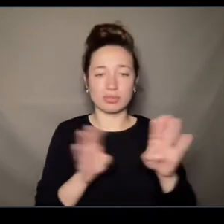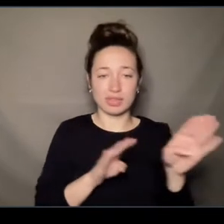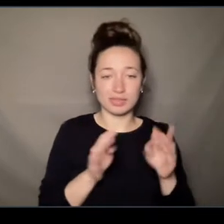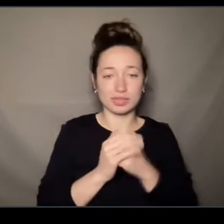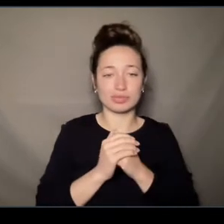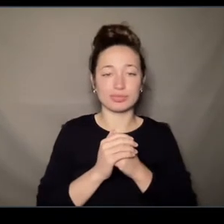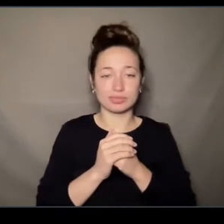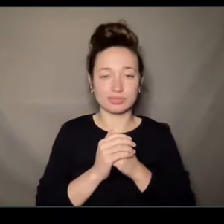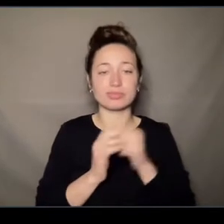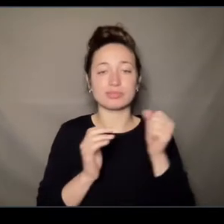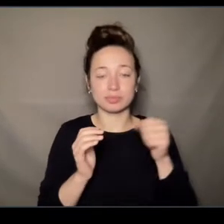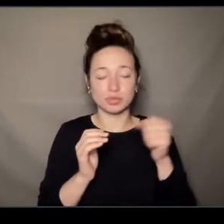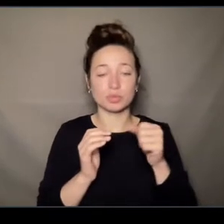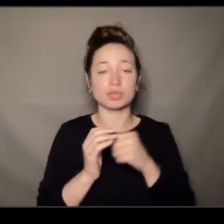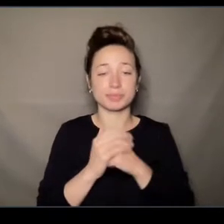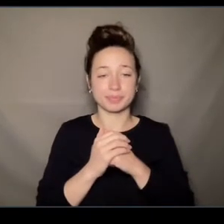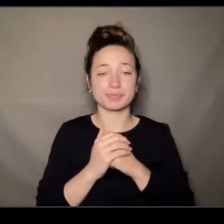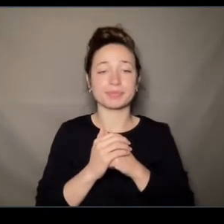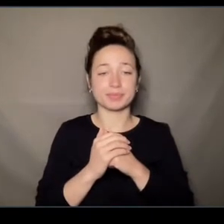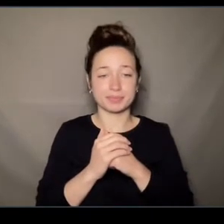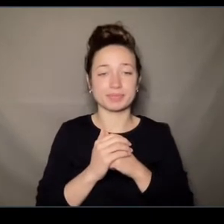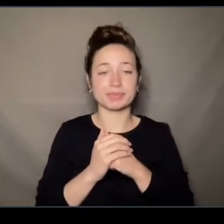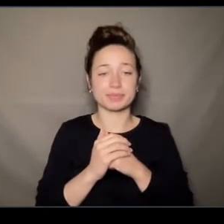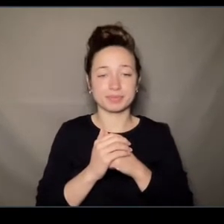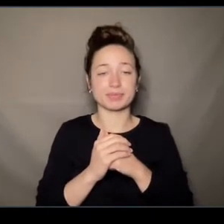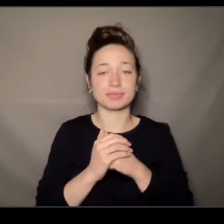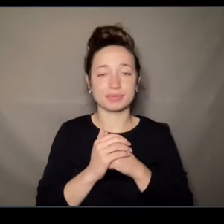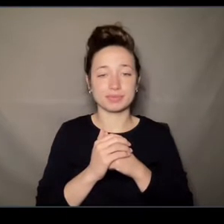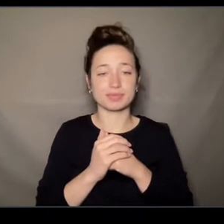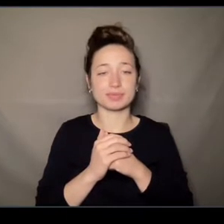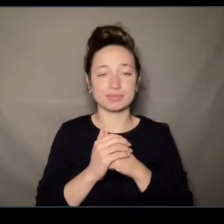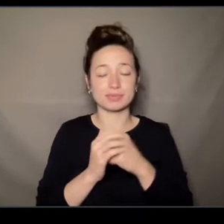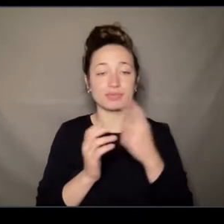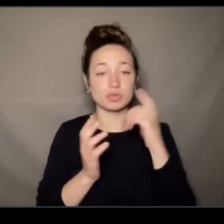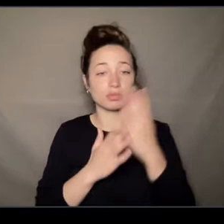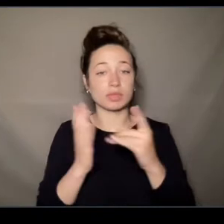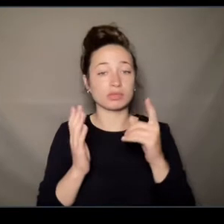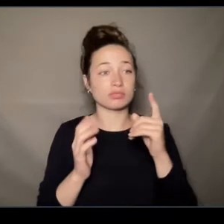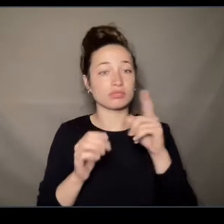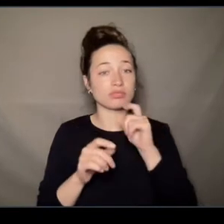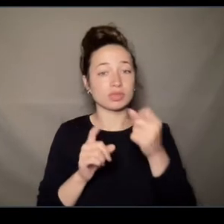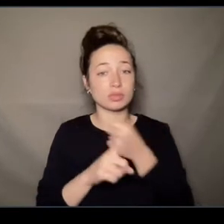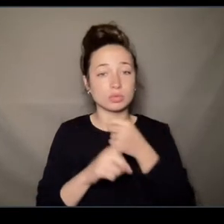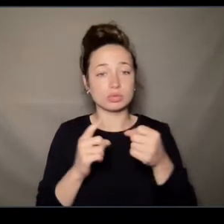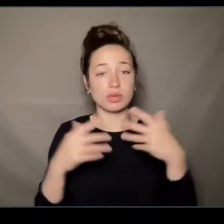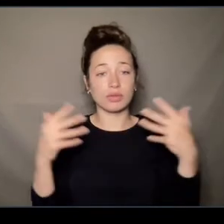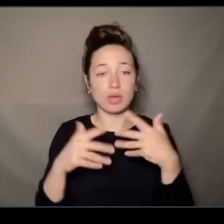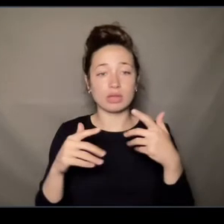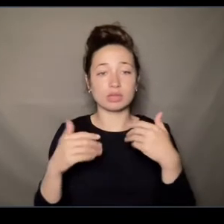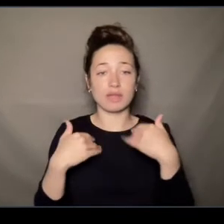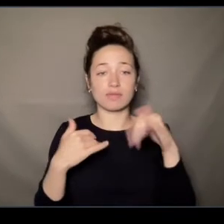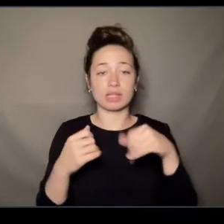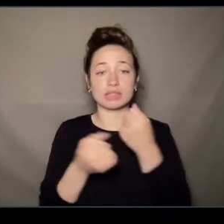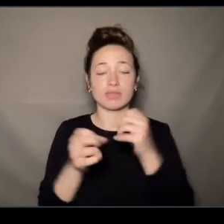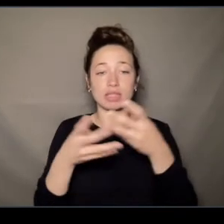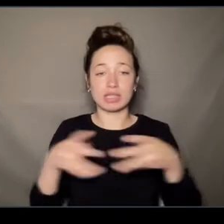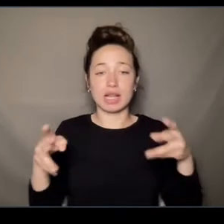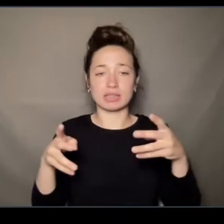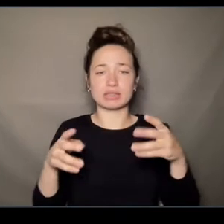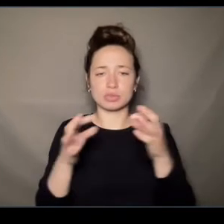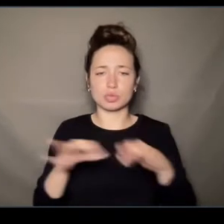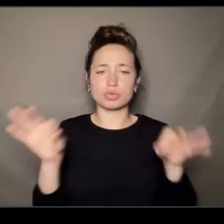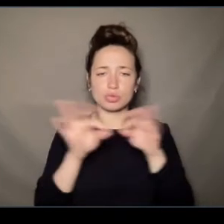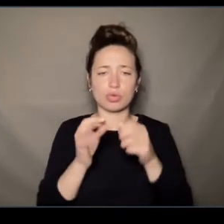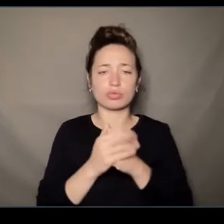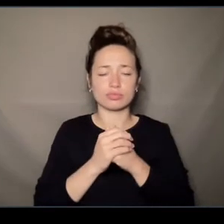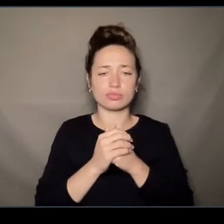that stopped her behavior. Yeah, absolutely. And for somebody that's being abused and is afraid,